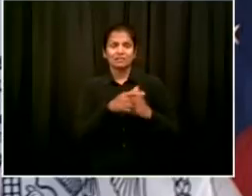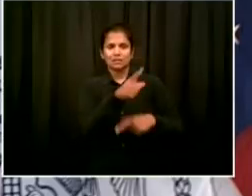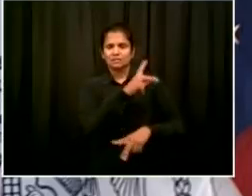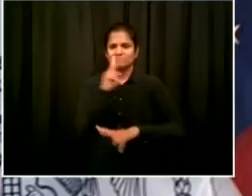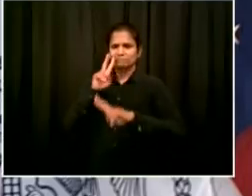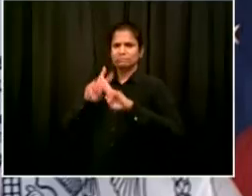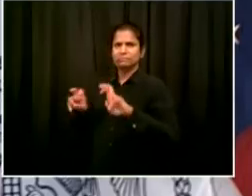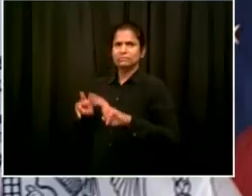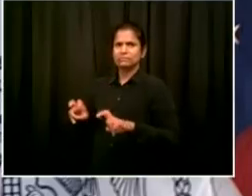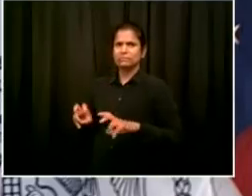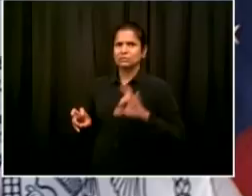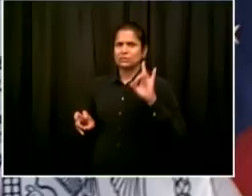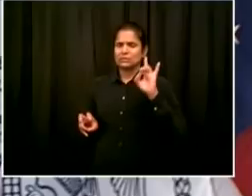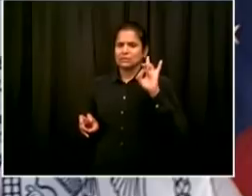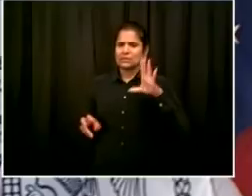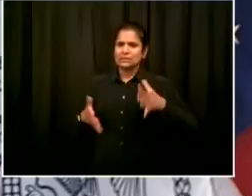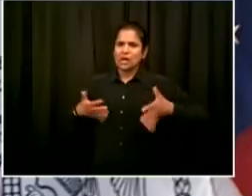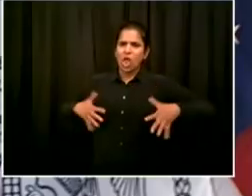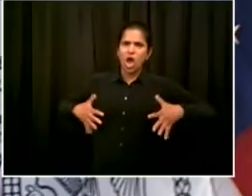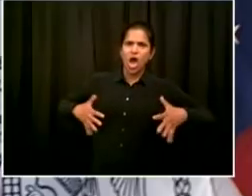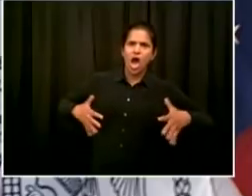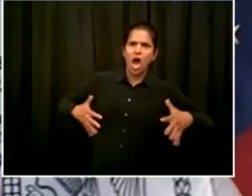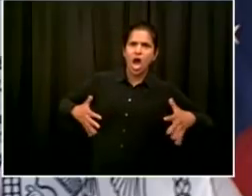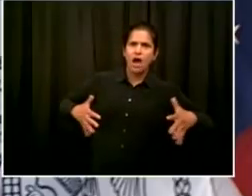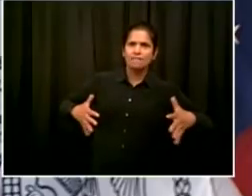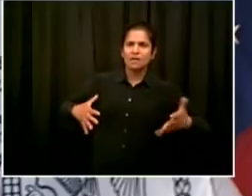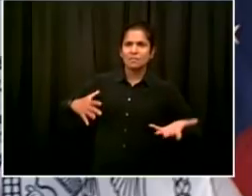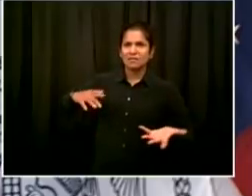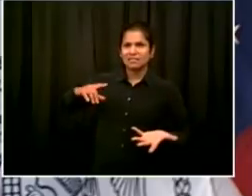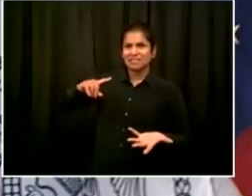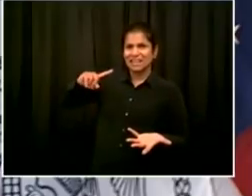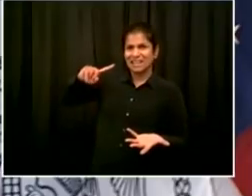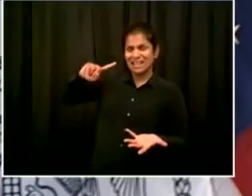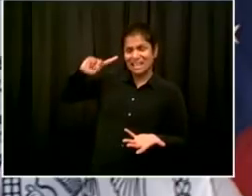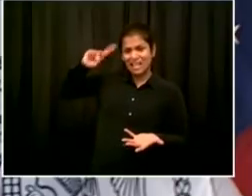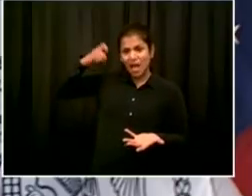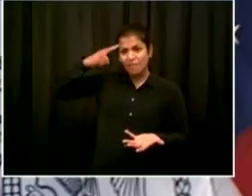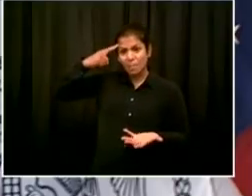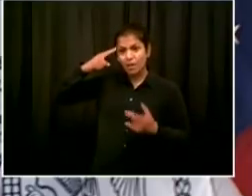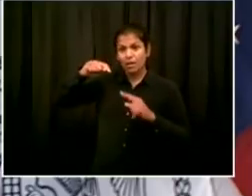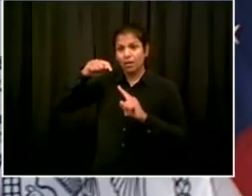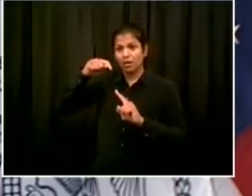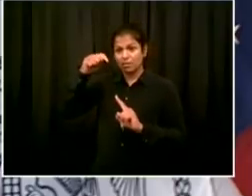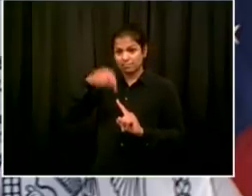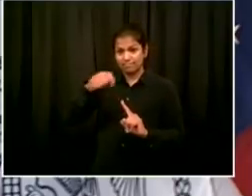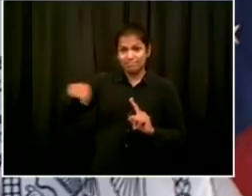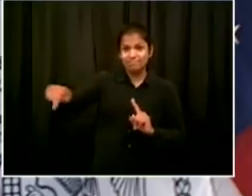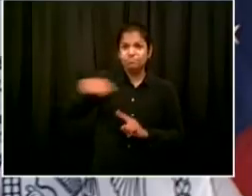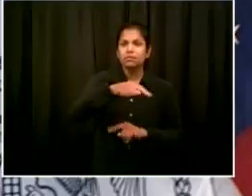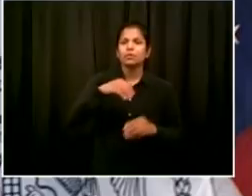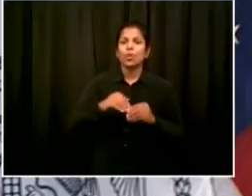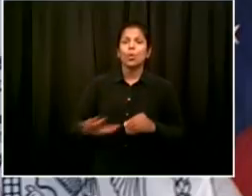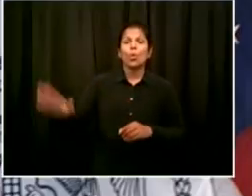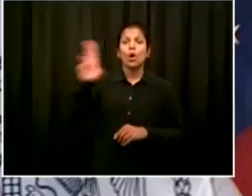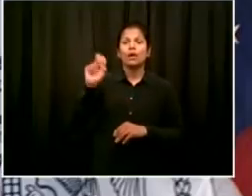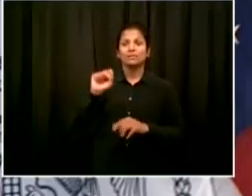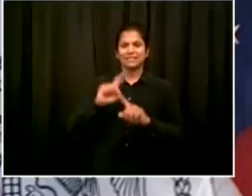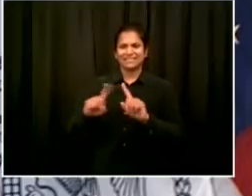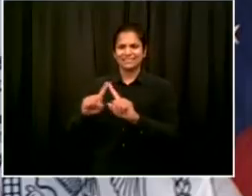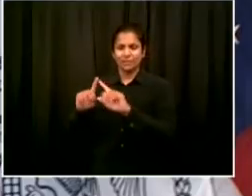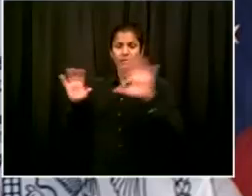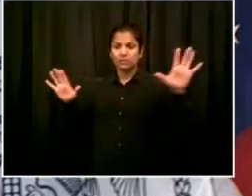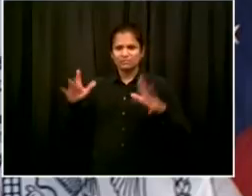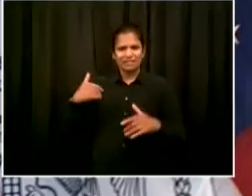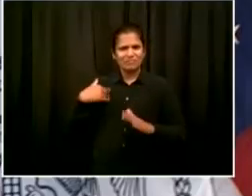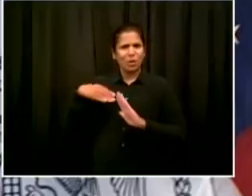budget and a smart budget given what we're going through. The fact that we said, as painful as it is, and it's something I do not want to do, but we said out loud